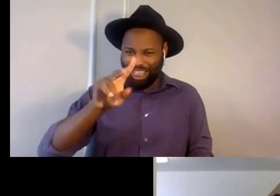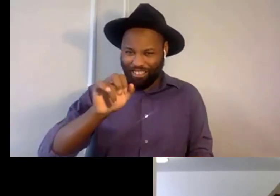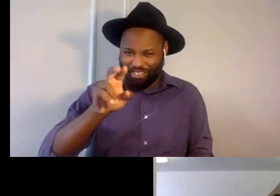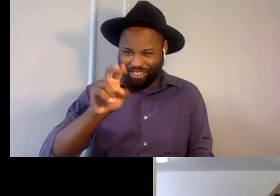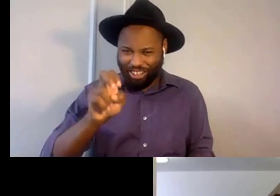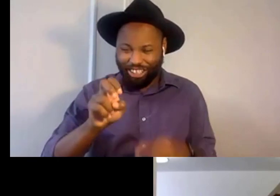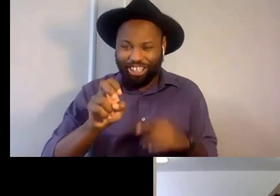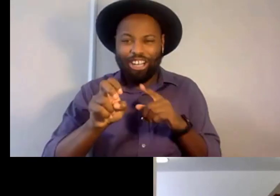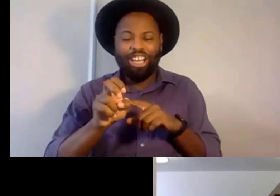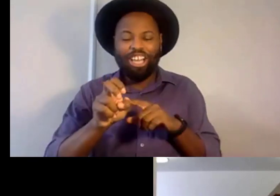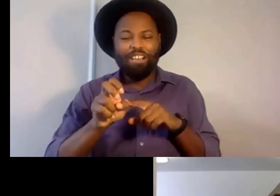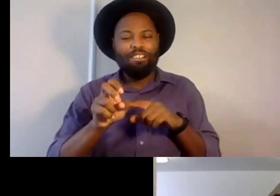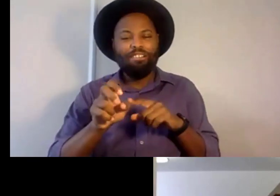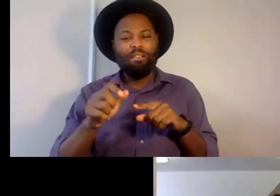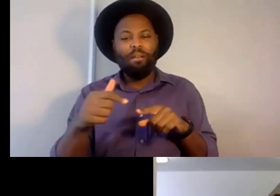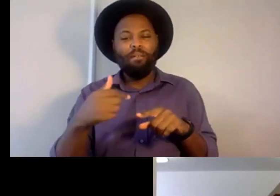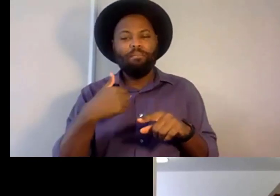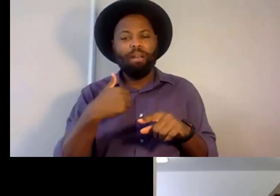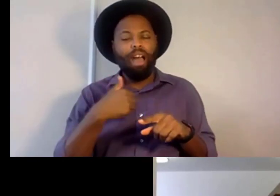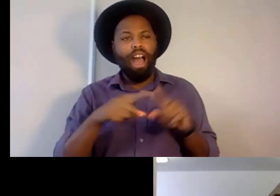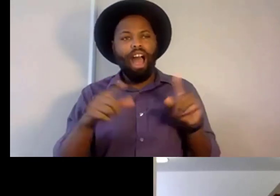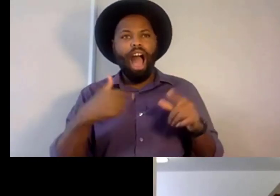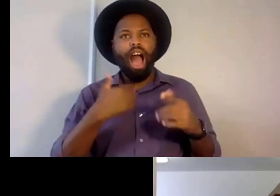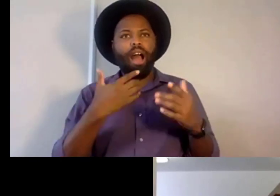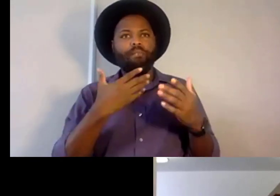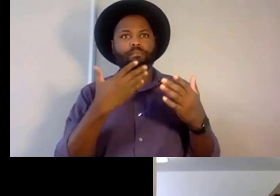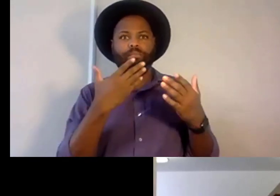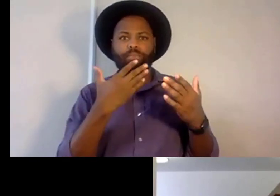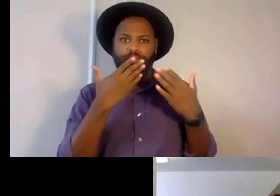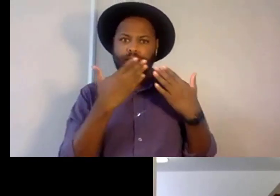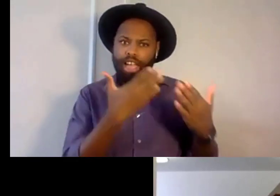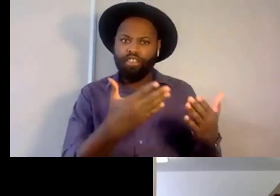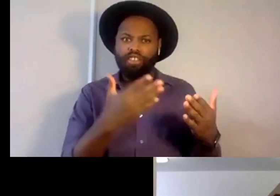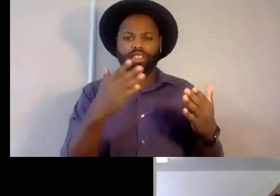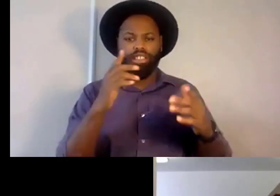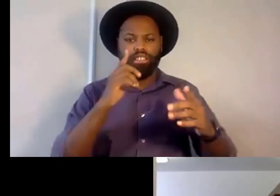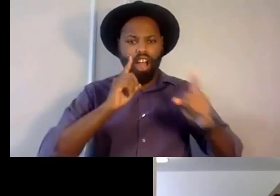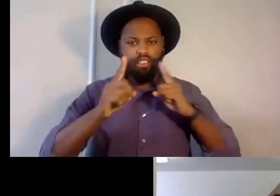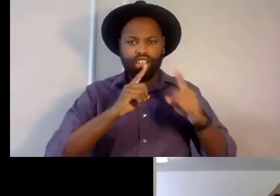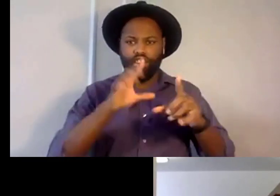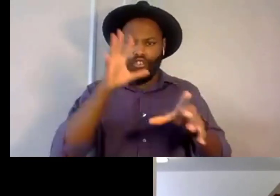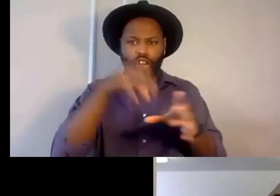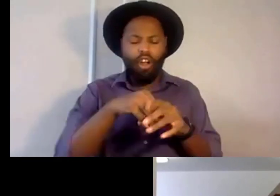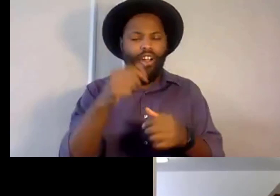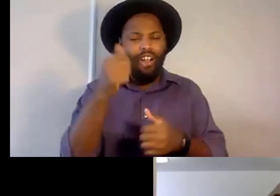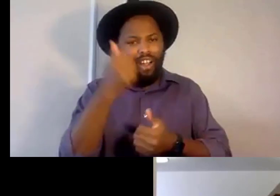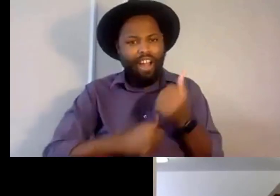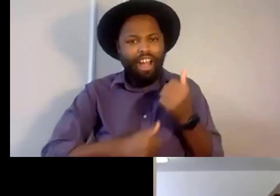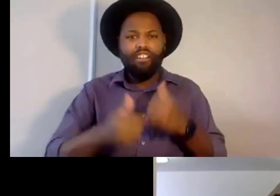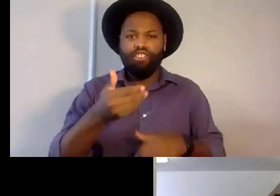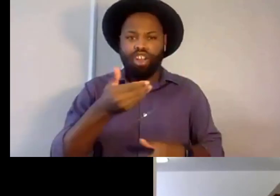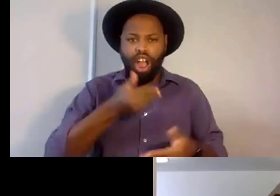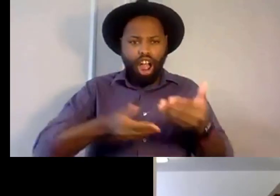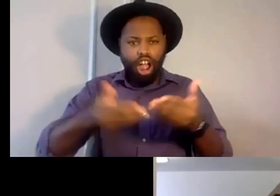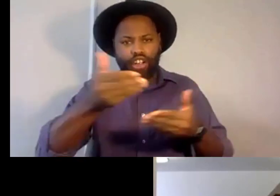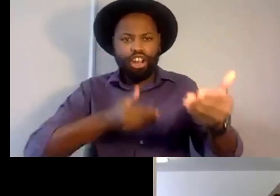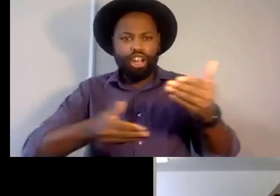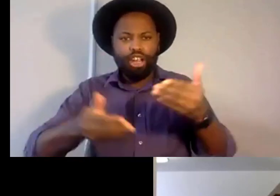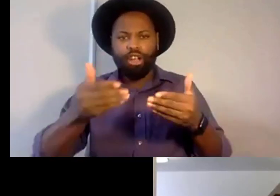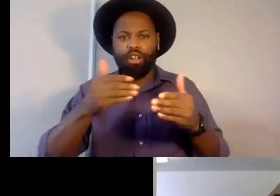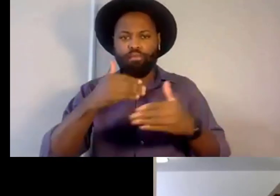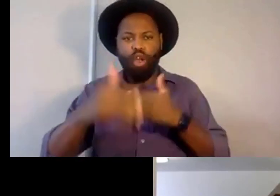I'm gratified to see that these conversations are part of every hiring process that we have.